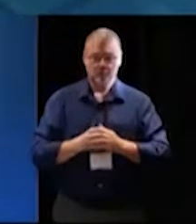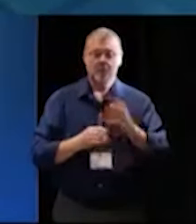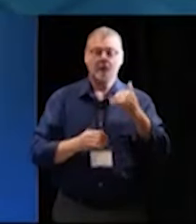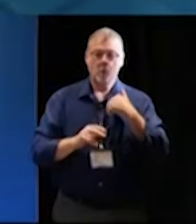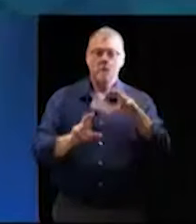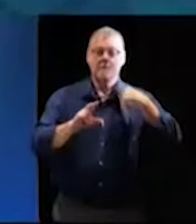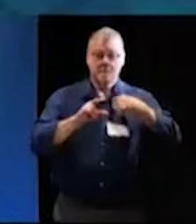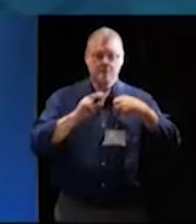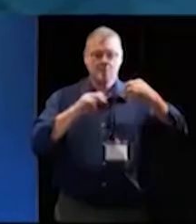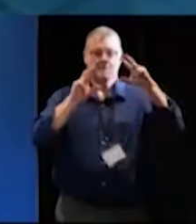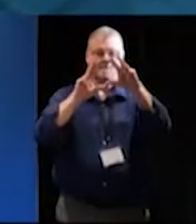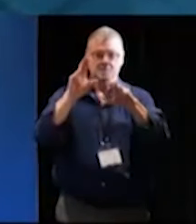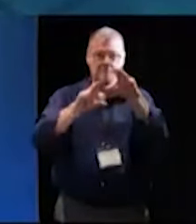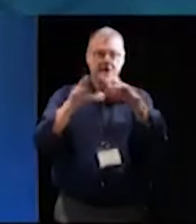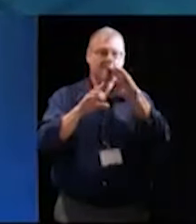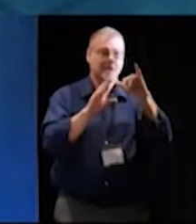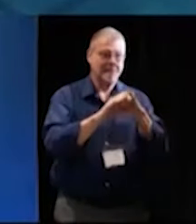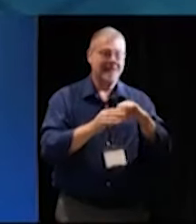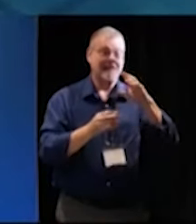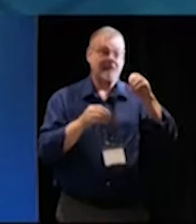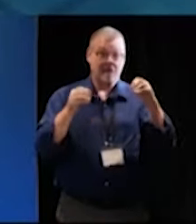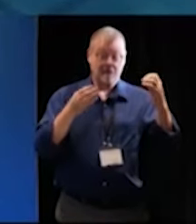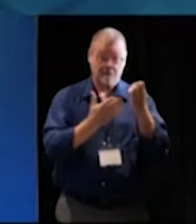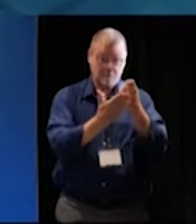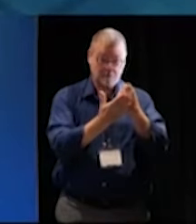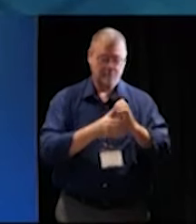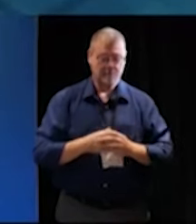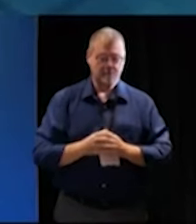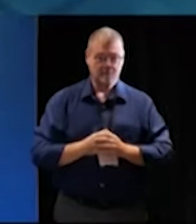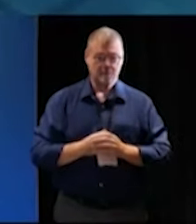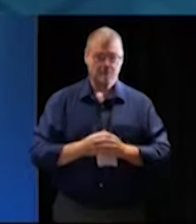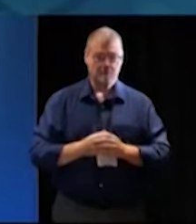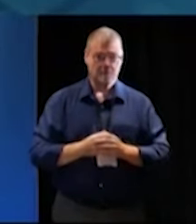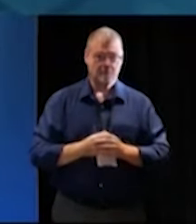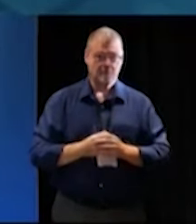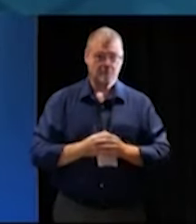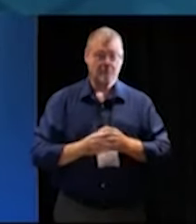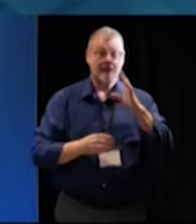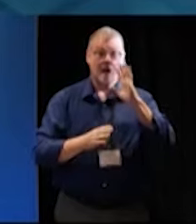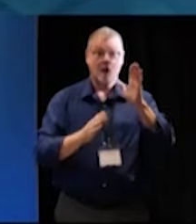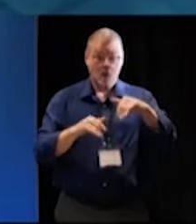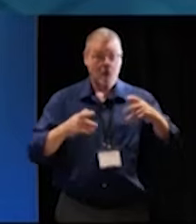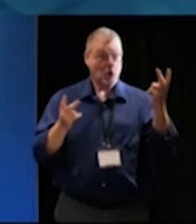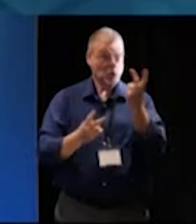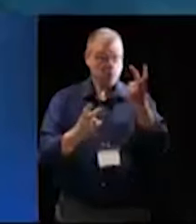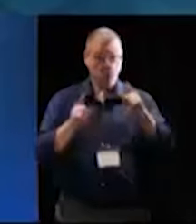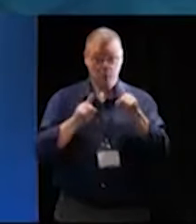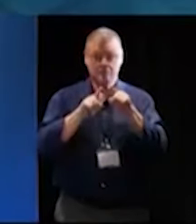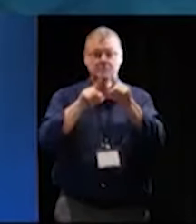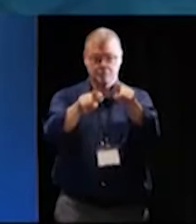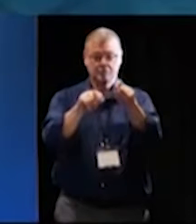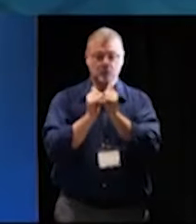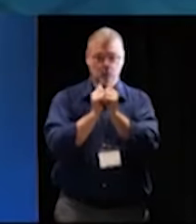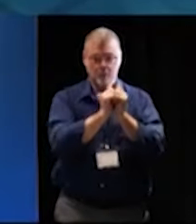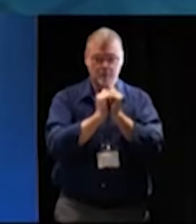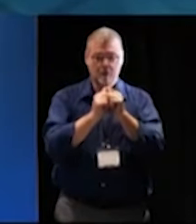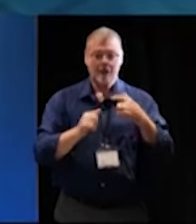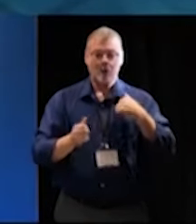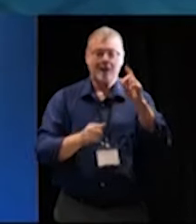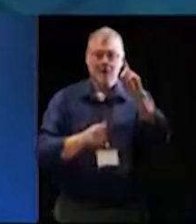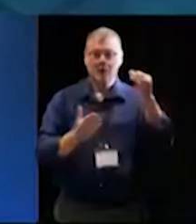in an emissions-free energy economy. Right, those two must go together. I am doing everything I